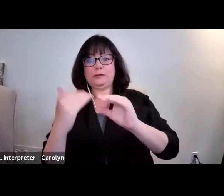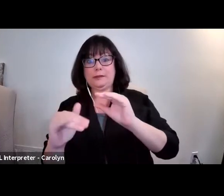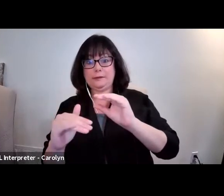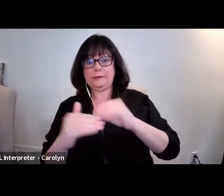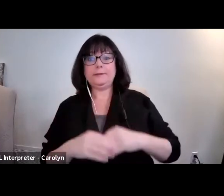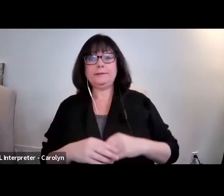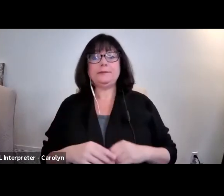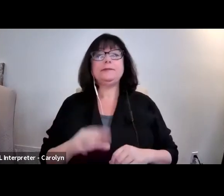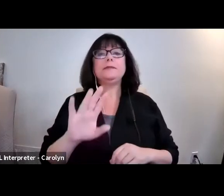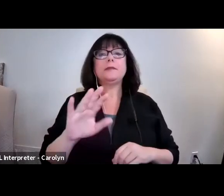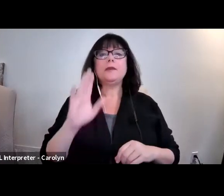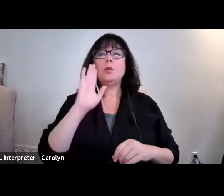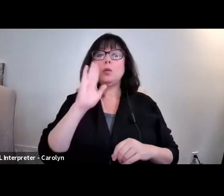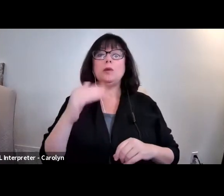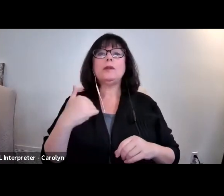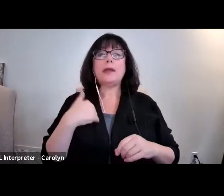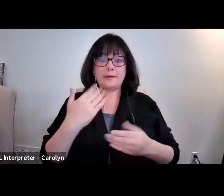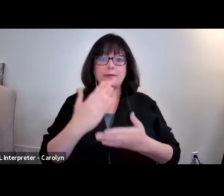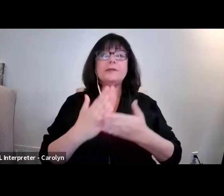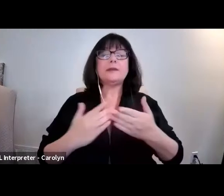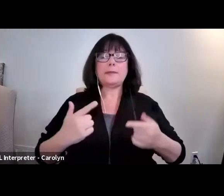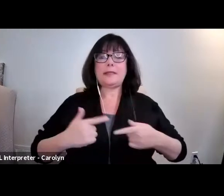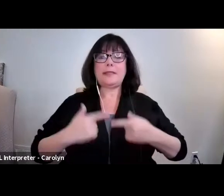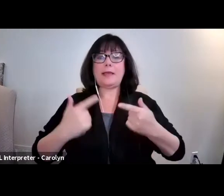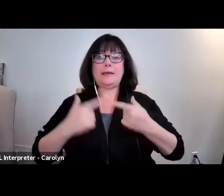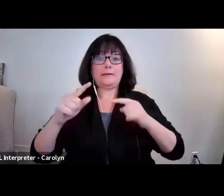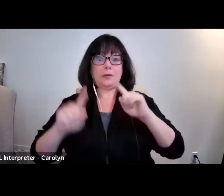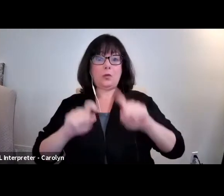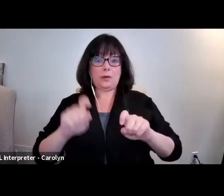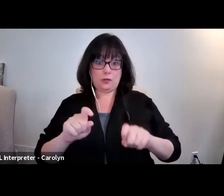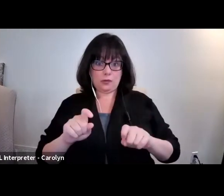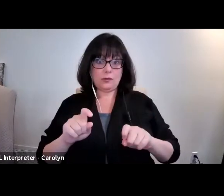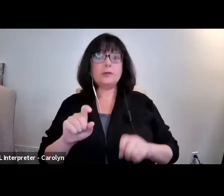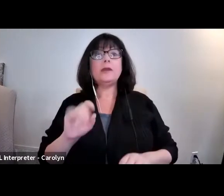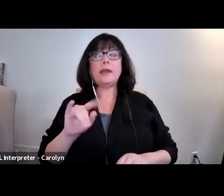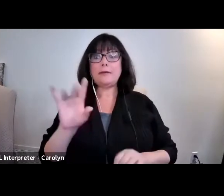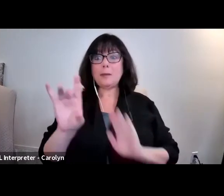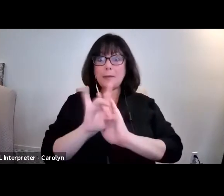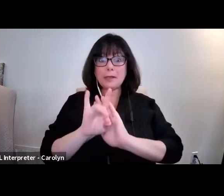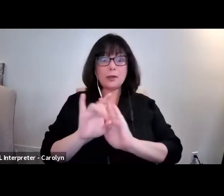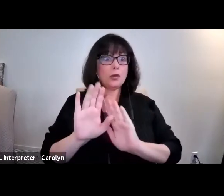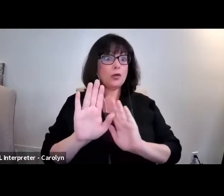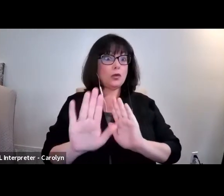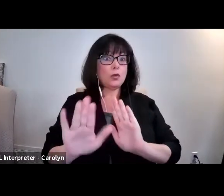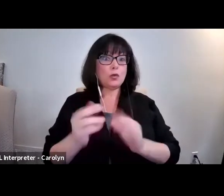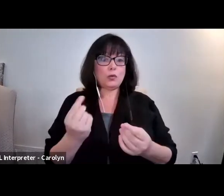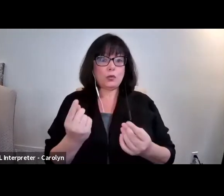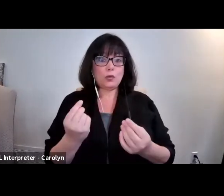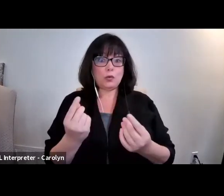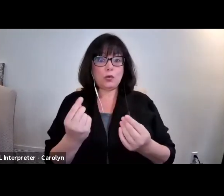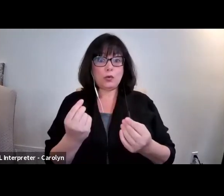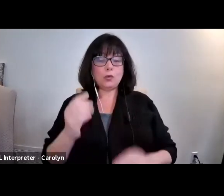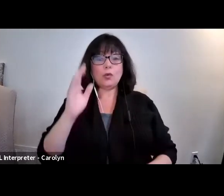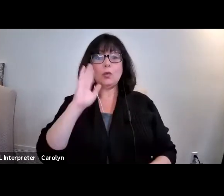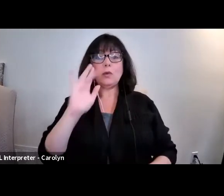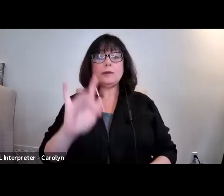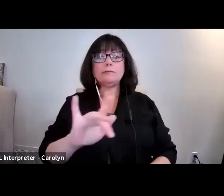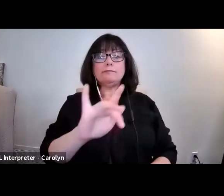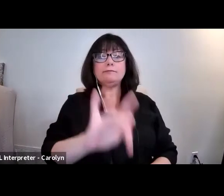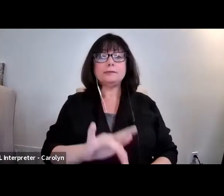town hall. If your question is selected, you will be notified and your microphone will be turned on so you can ask the question